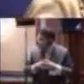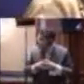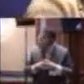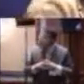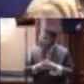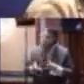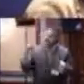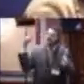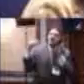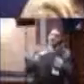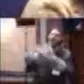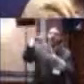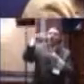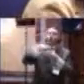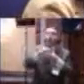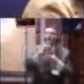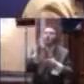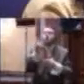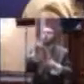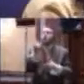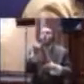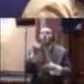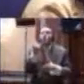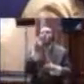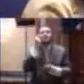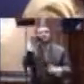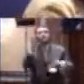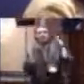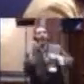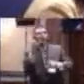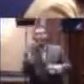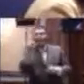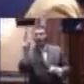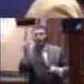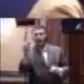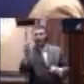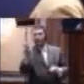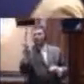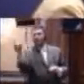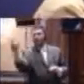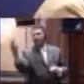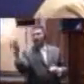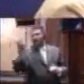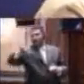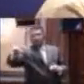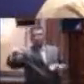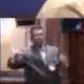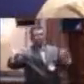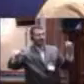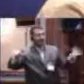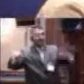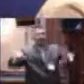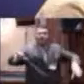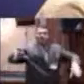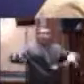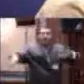the separation of people by race and otherwise. And the process had actually started